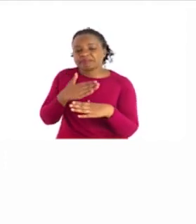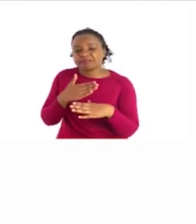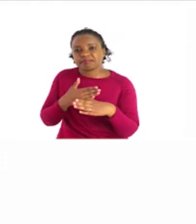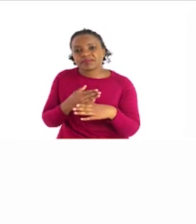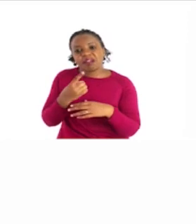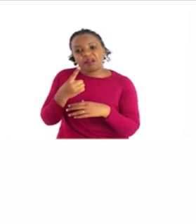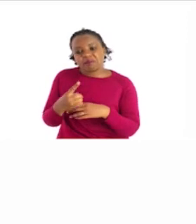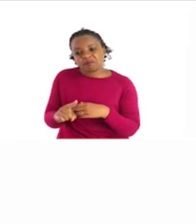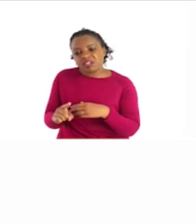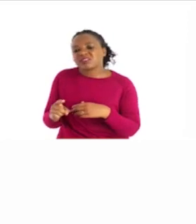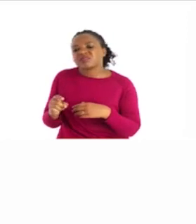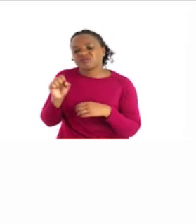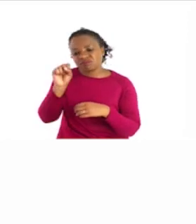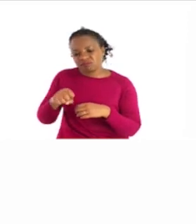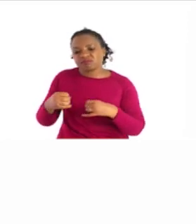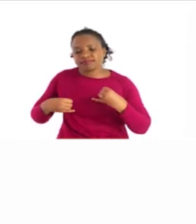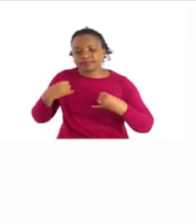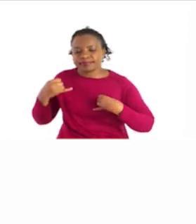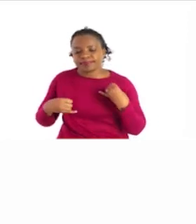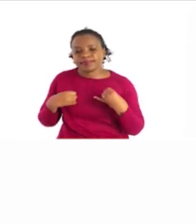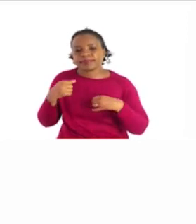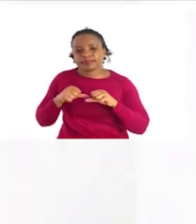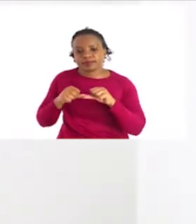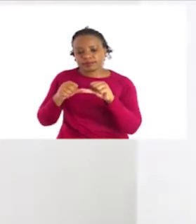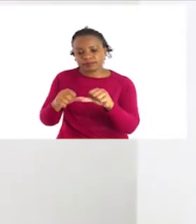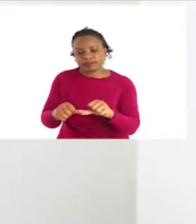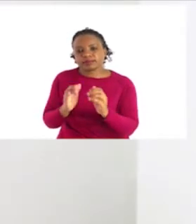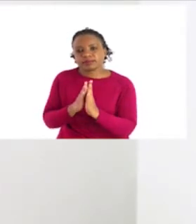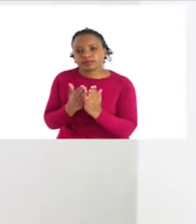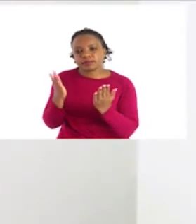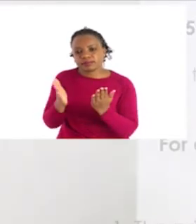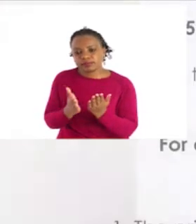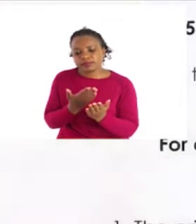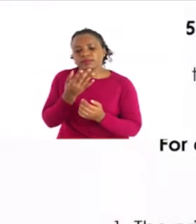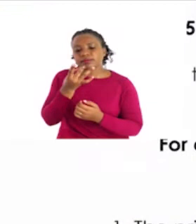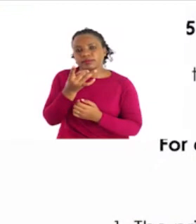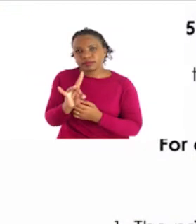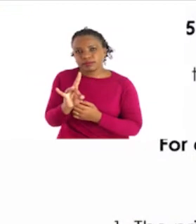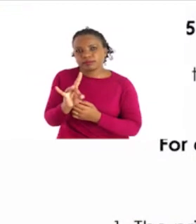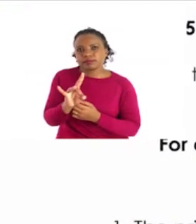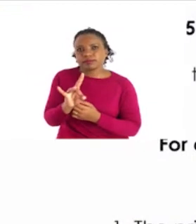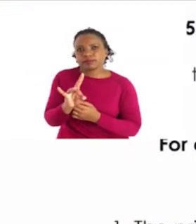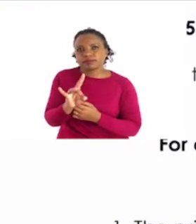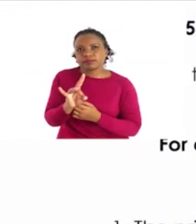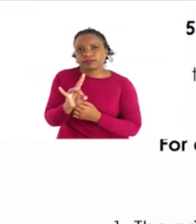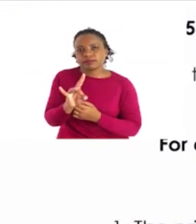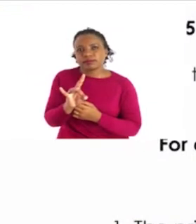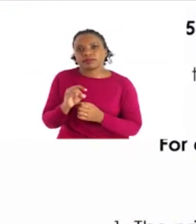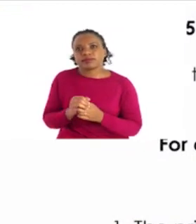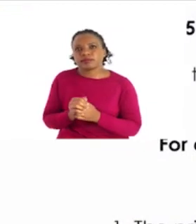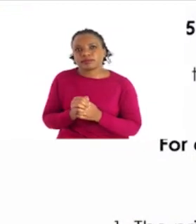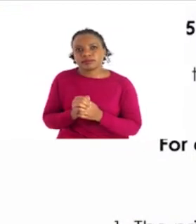that you are going to enjoy them. Moving on to the next page, page 8. On page